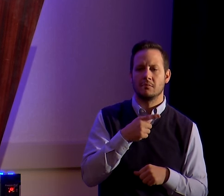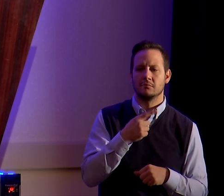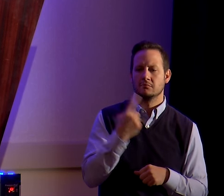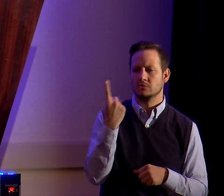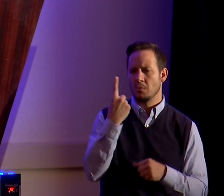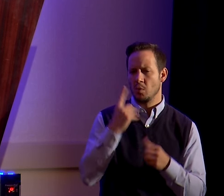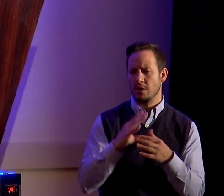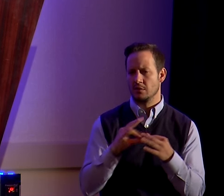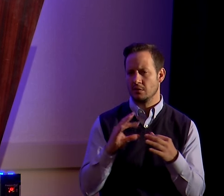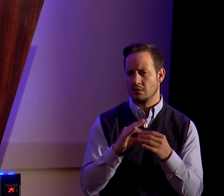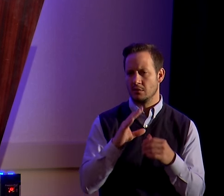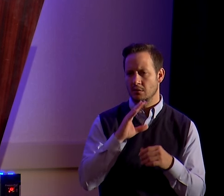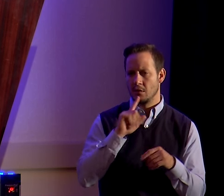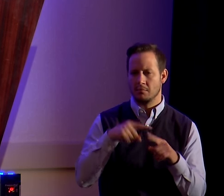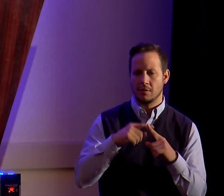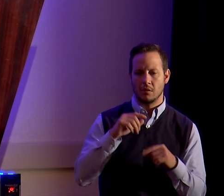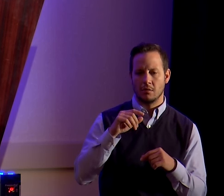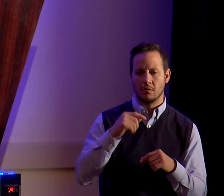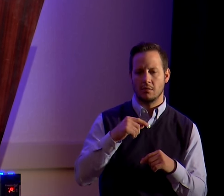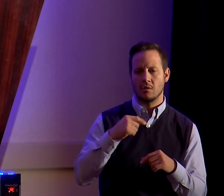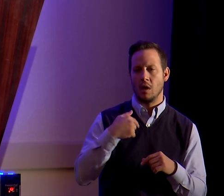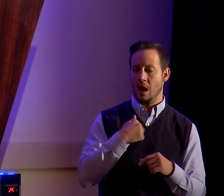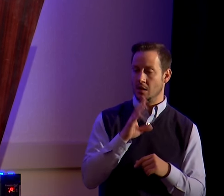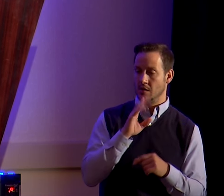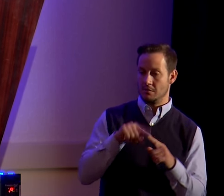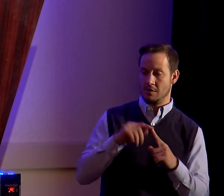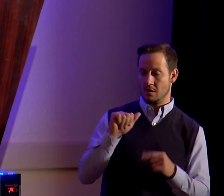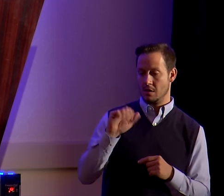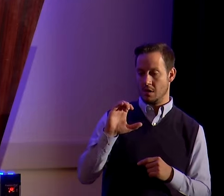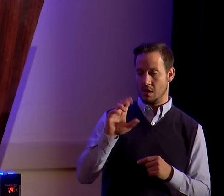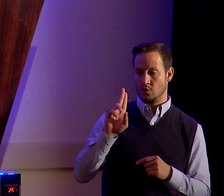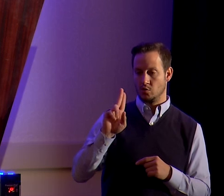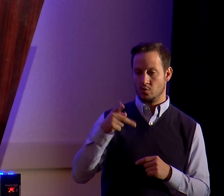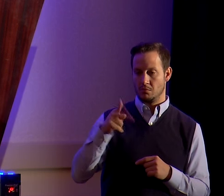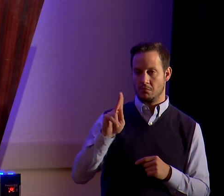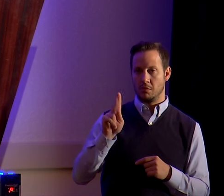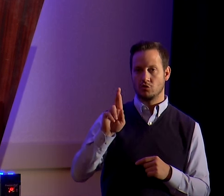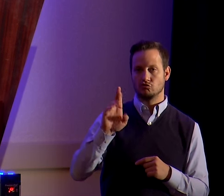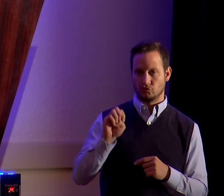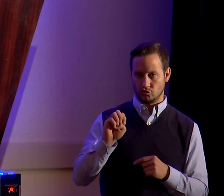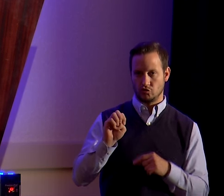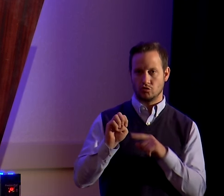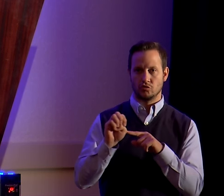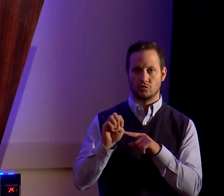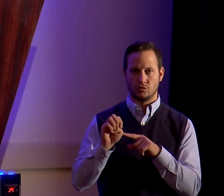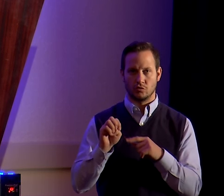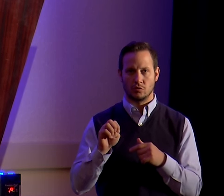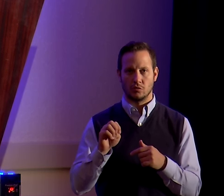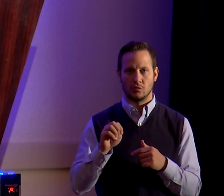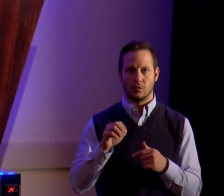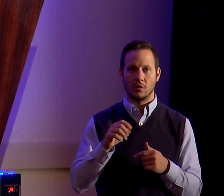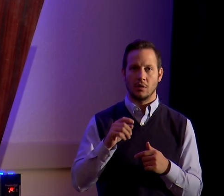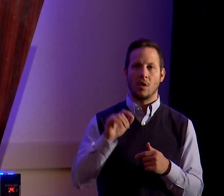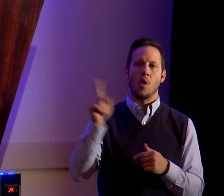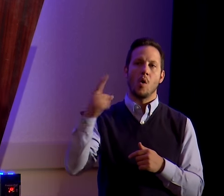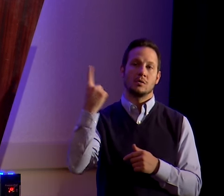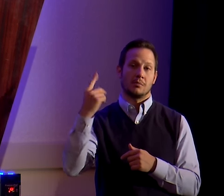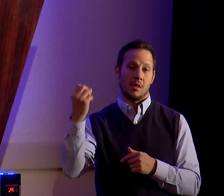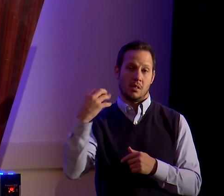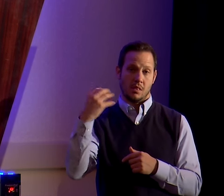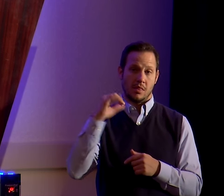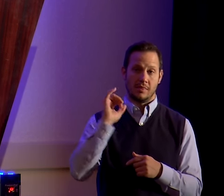talk about, you know, acupuncture and all that. Hey, you know, show me a well-run study to show it works, I'll go along with it.